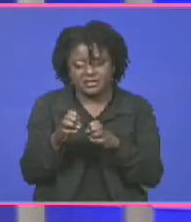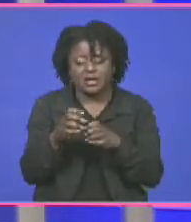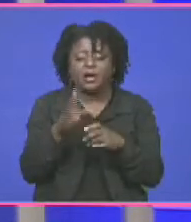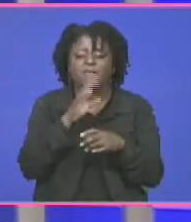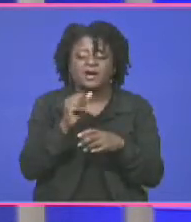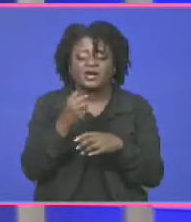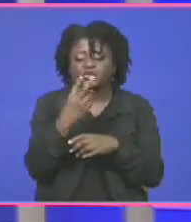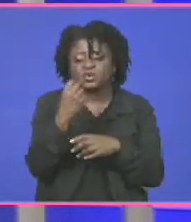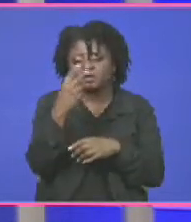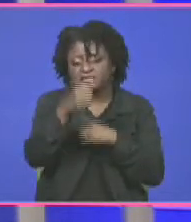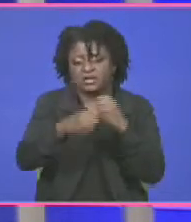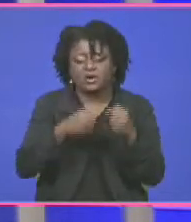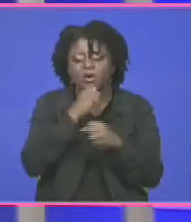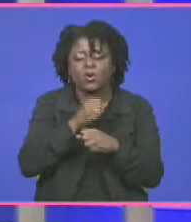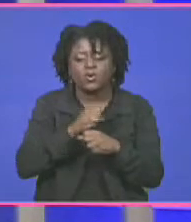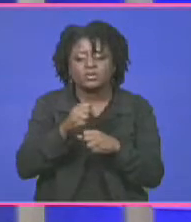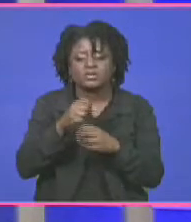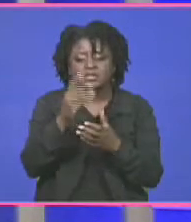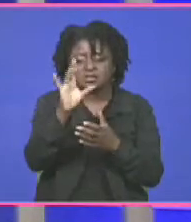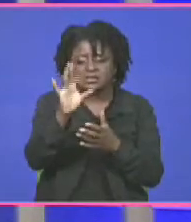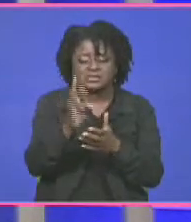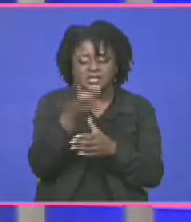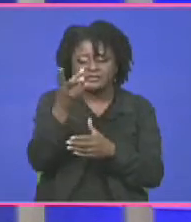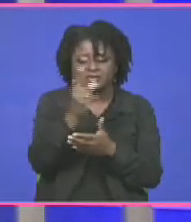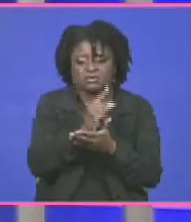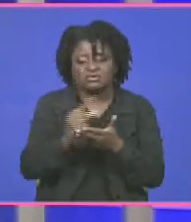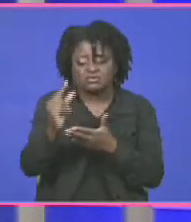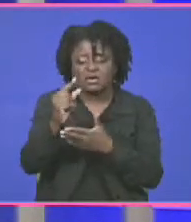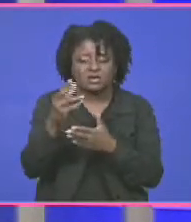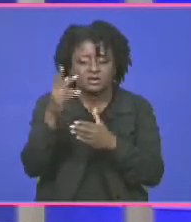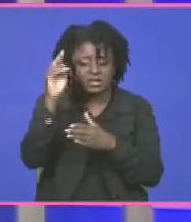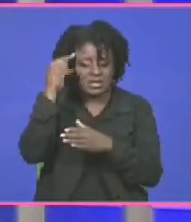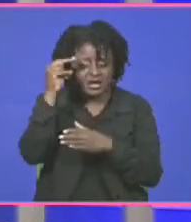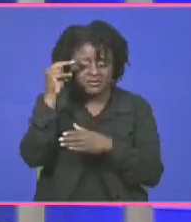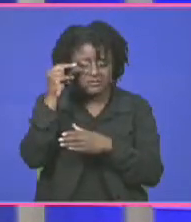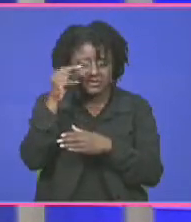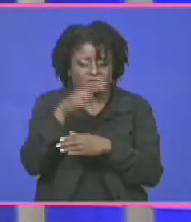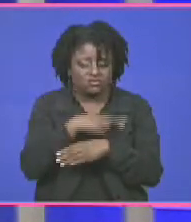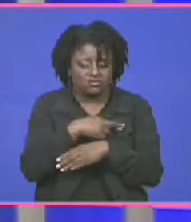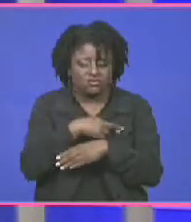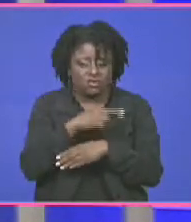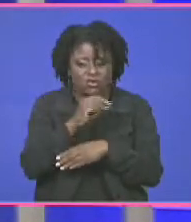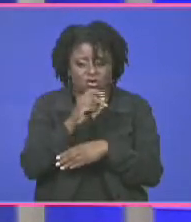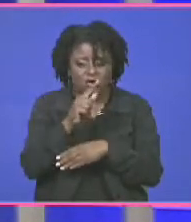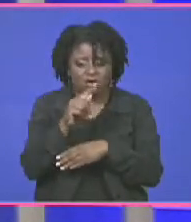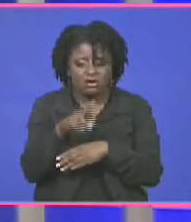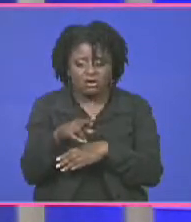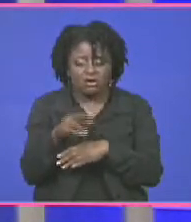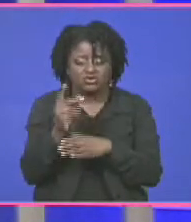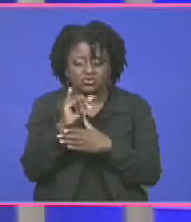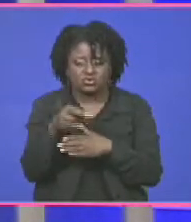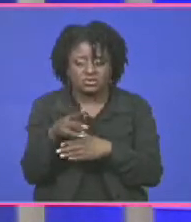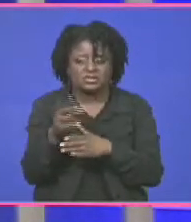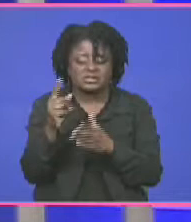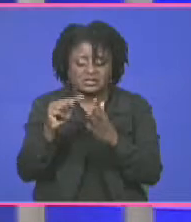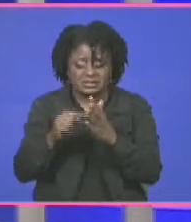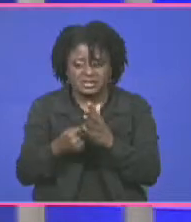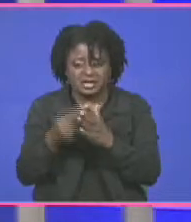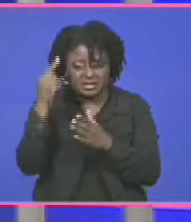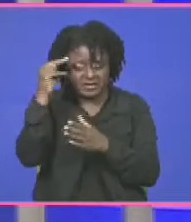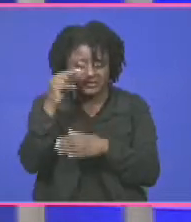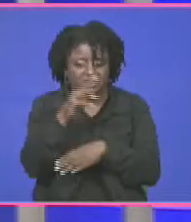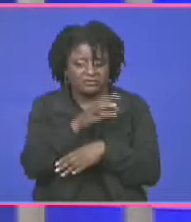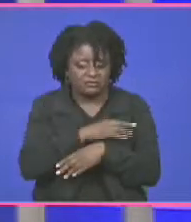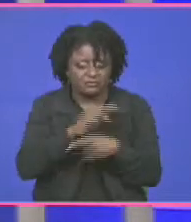12-year-old 7th grader Neville Roker Jr., who started Nev and Friends with his parents and school friends last year. He said all the proceeds from the concert